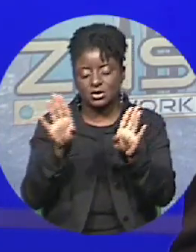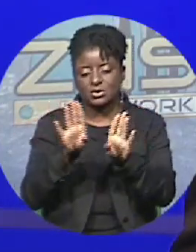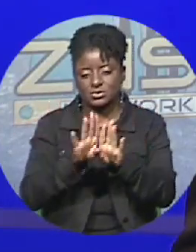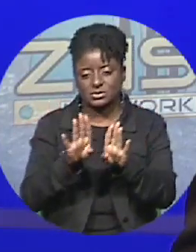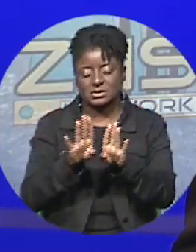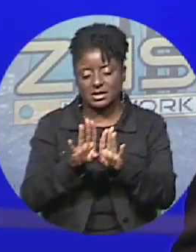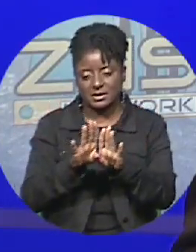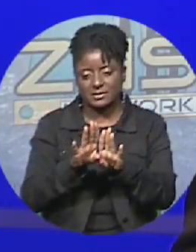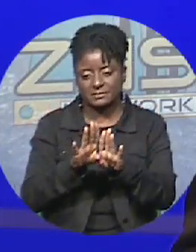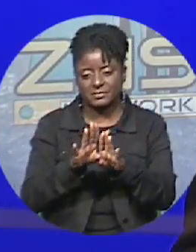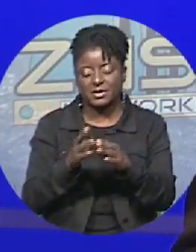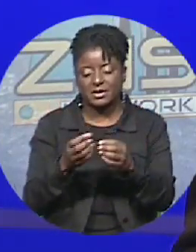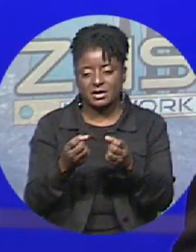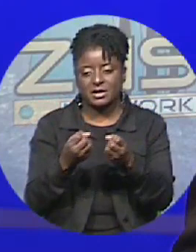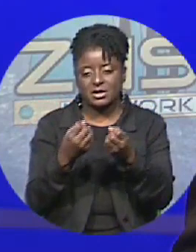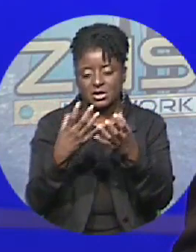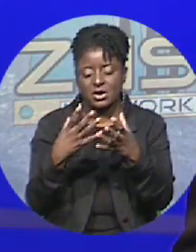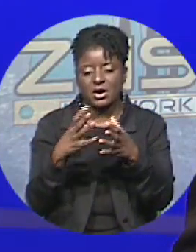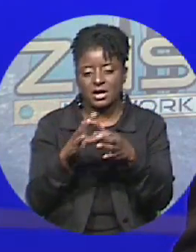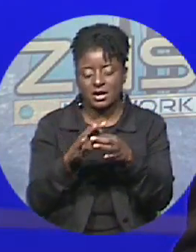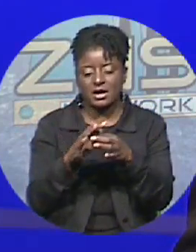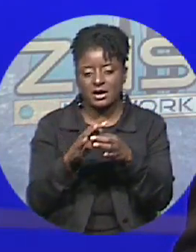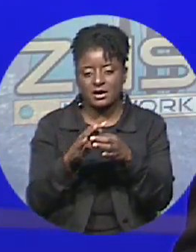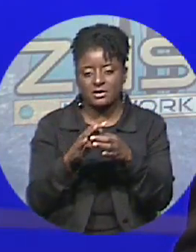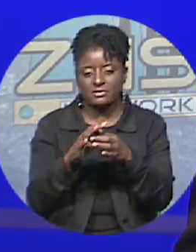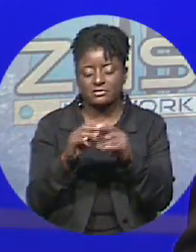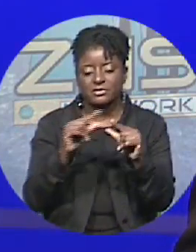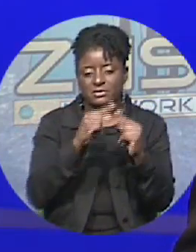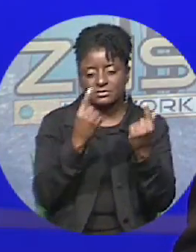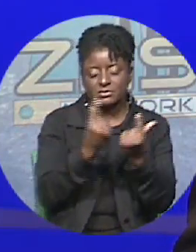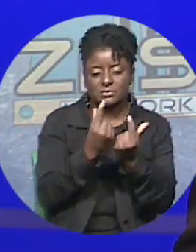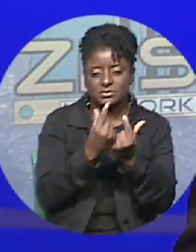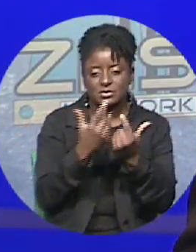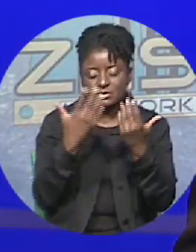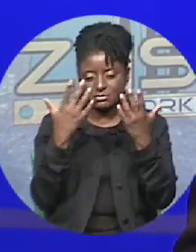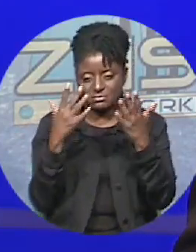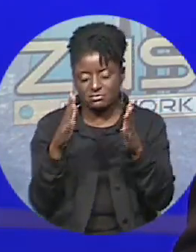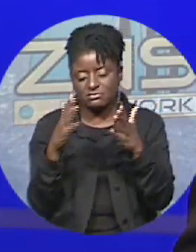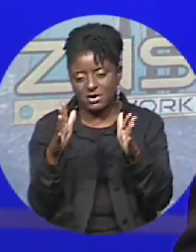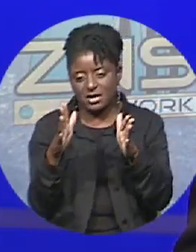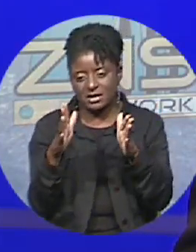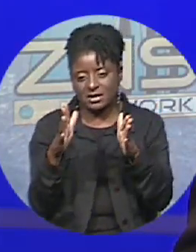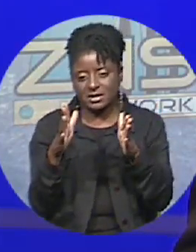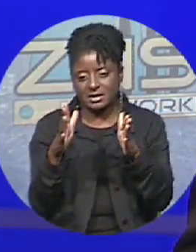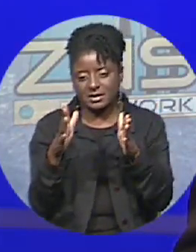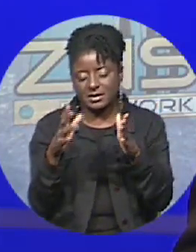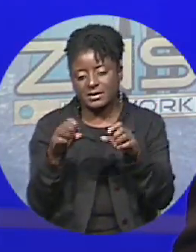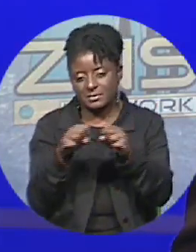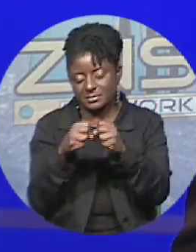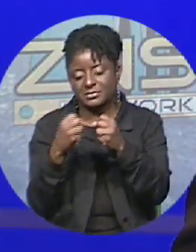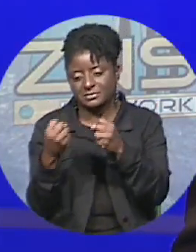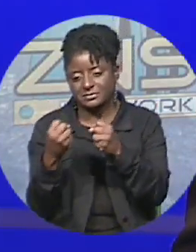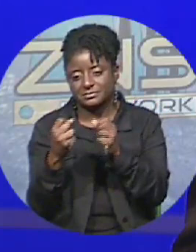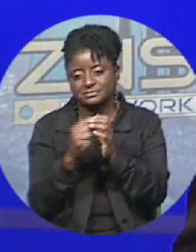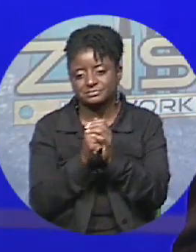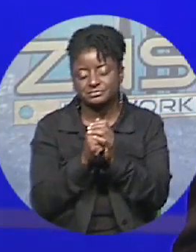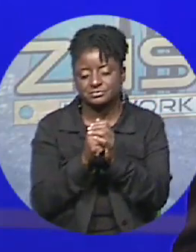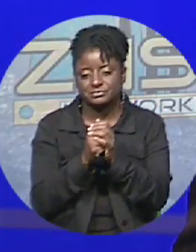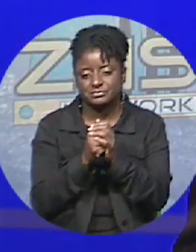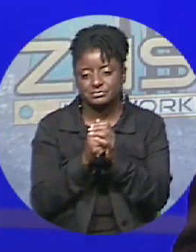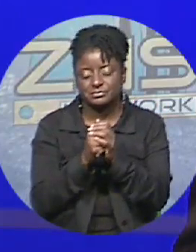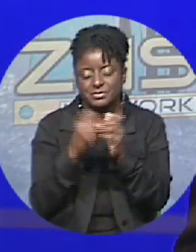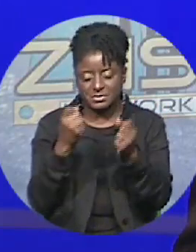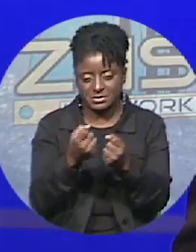of brackets have already been busted, including the ones here in the ZNS Total Sports department. And